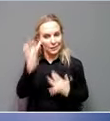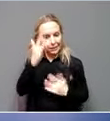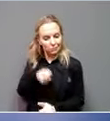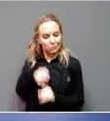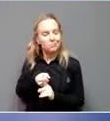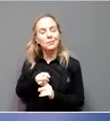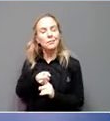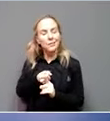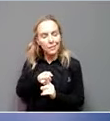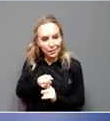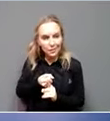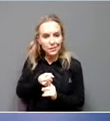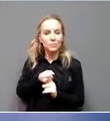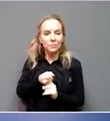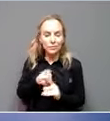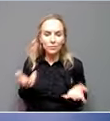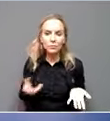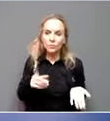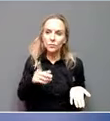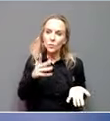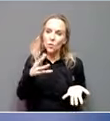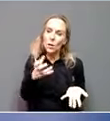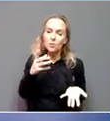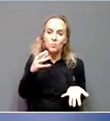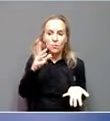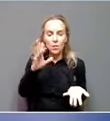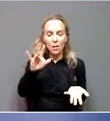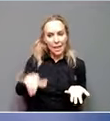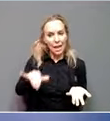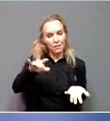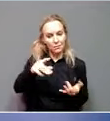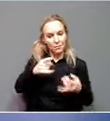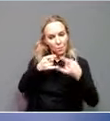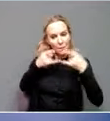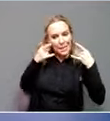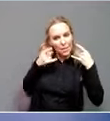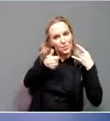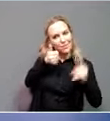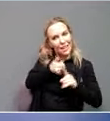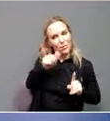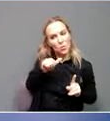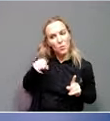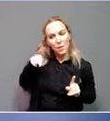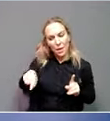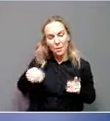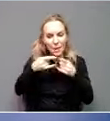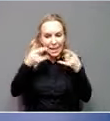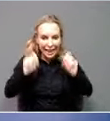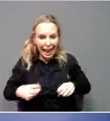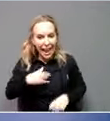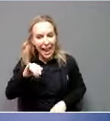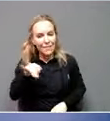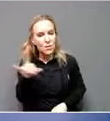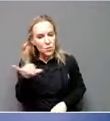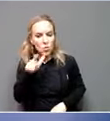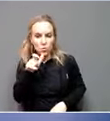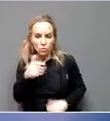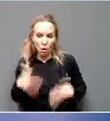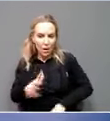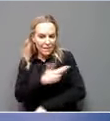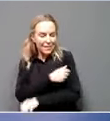is real. So you should want to mask for yourself because a vaccinated person could have it. So number one, if everybody's vaccinated